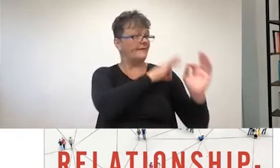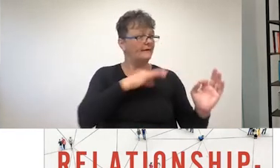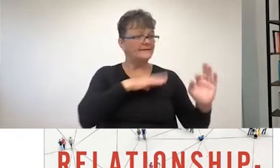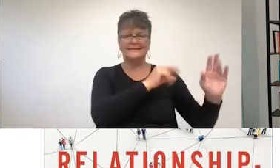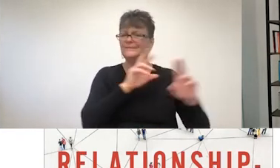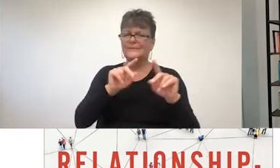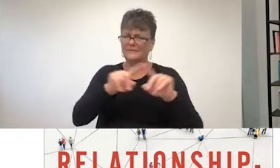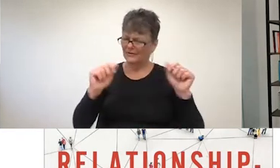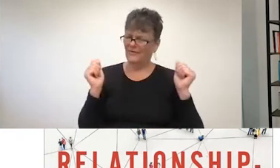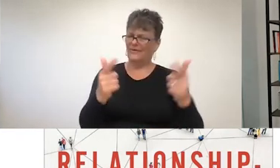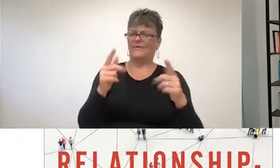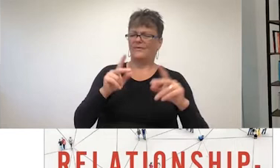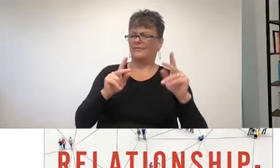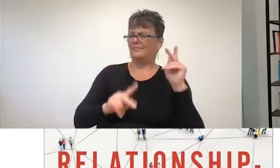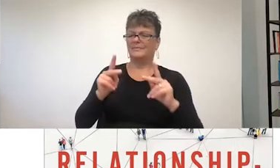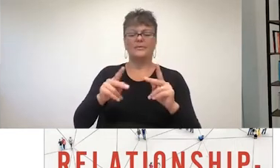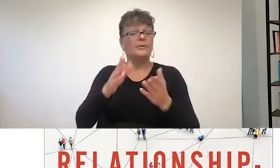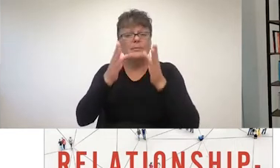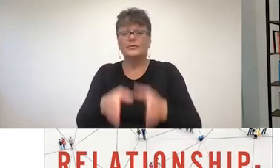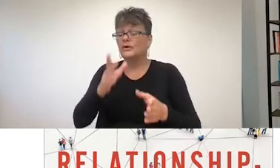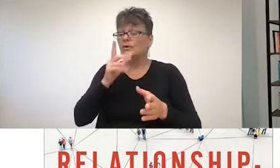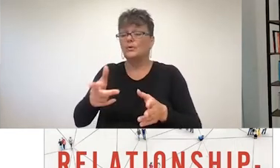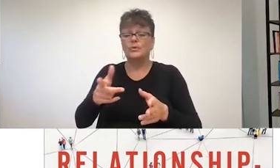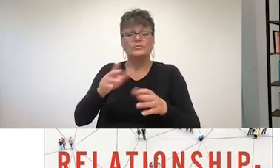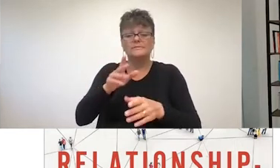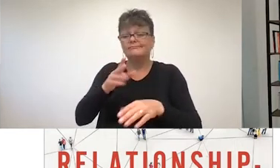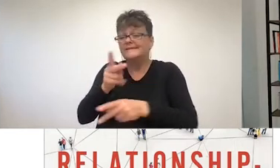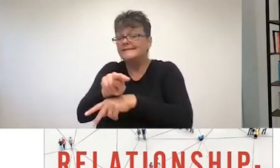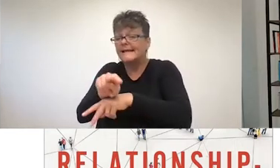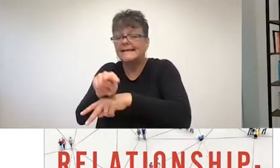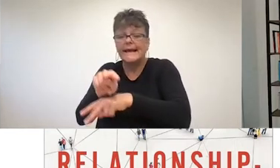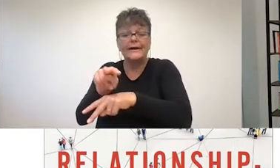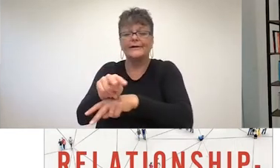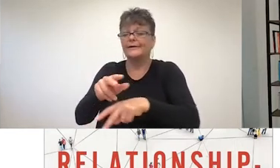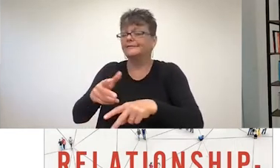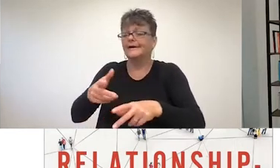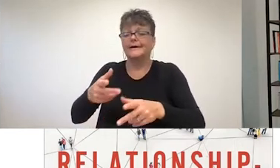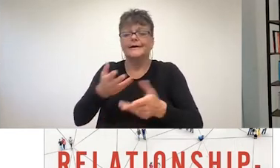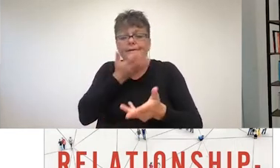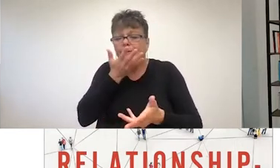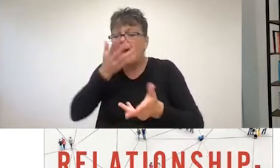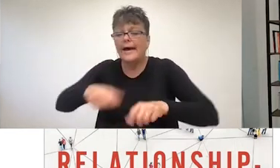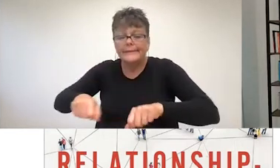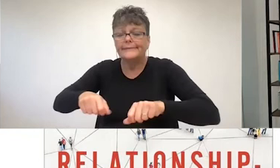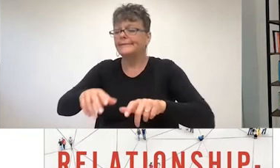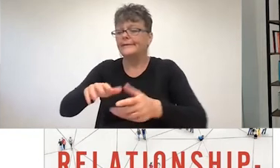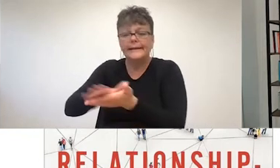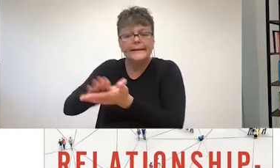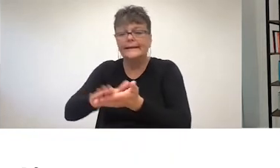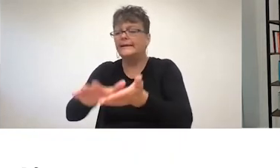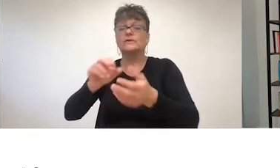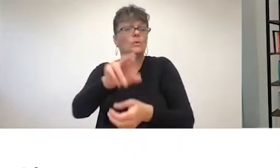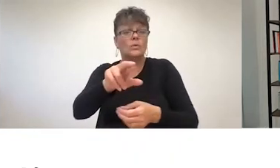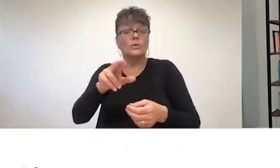campus, even the groundskeeper and even the person who is behind the coffee counter. Forming these relationships is critical to